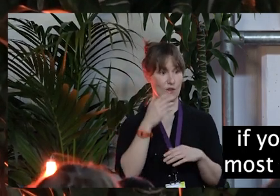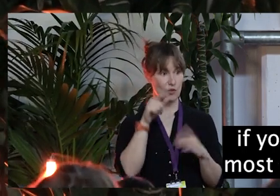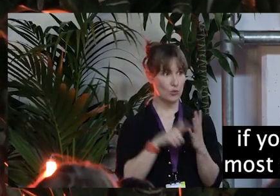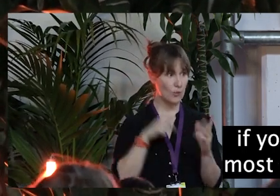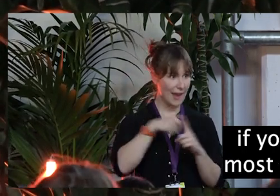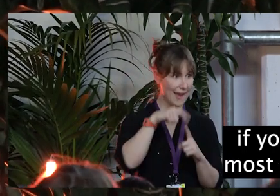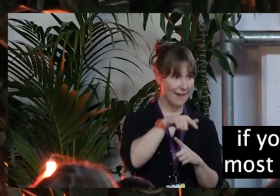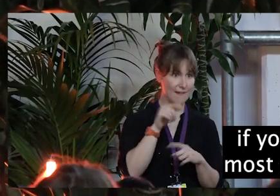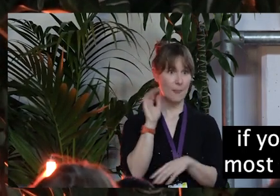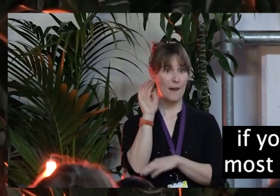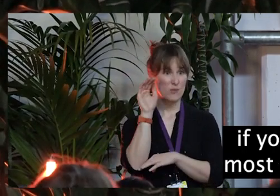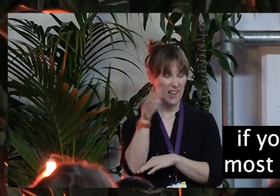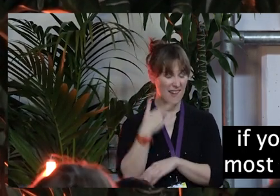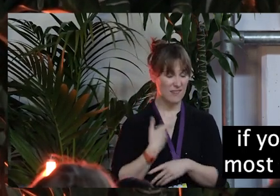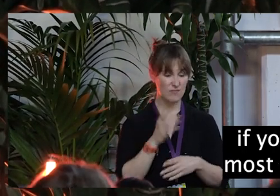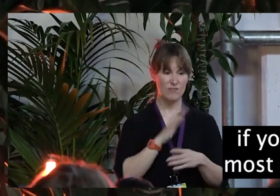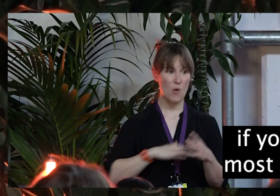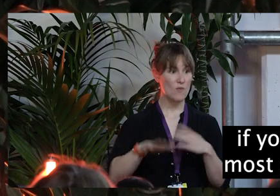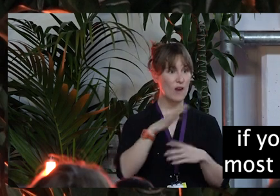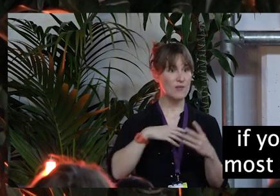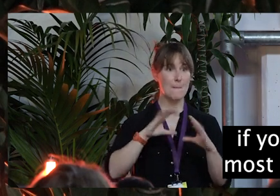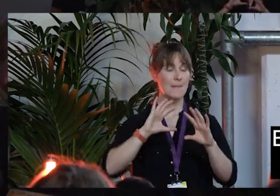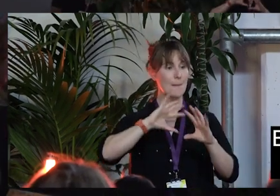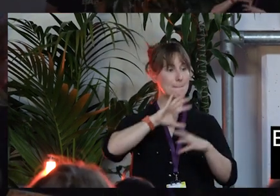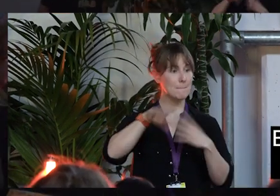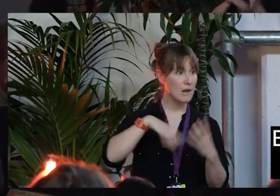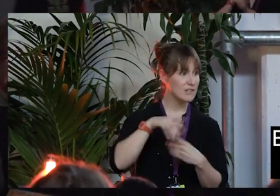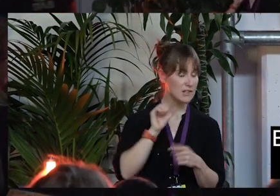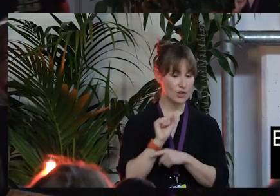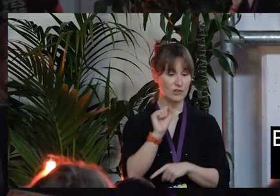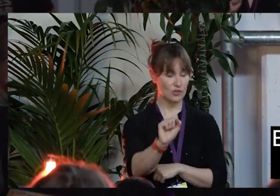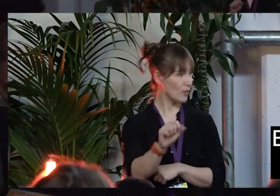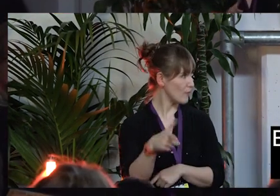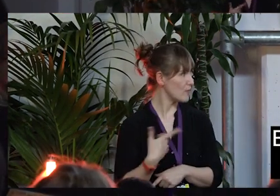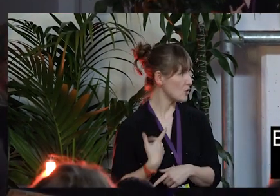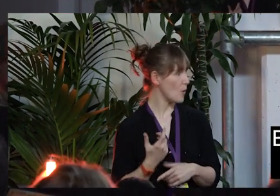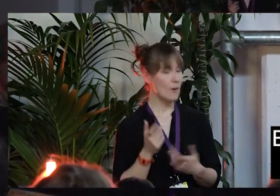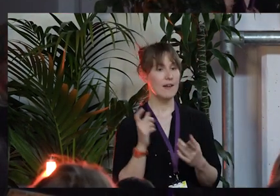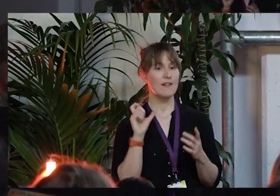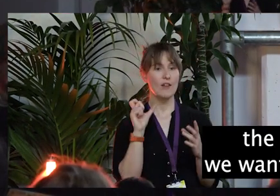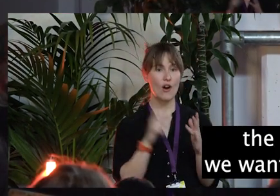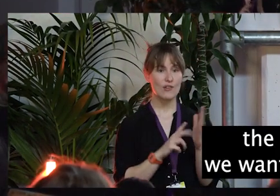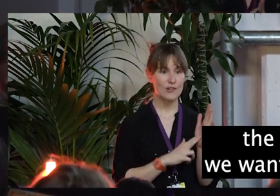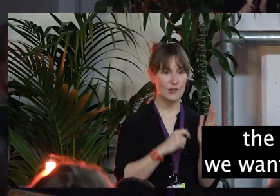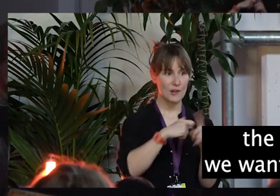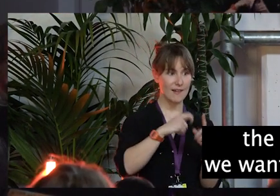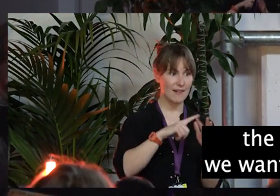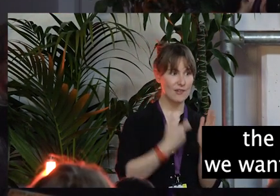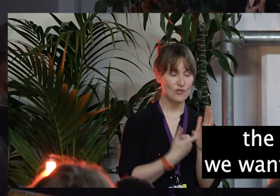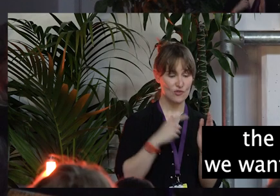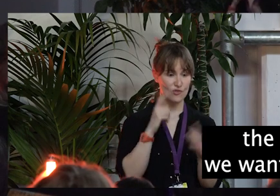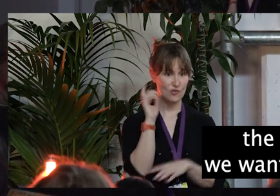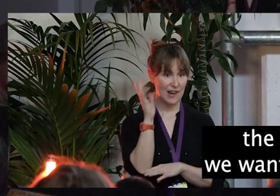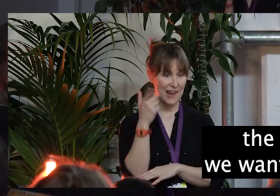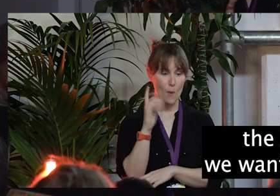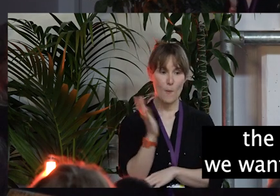lucky enough to have one, most of what you see is multicultural. Even the Honka tree has come from Turkey. The English rose is from